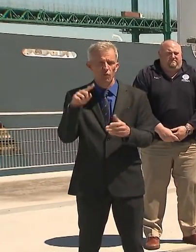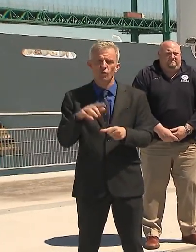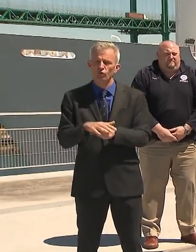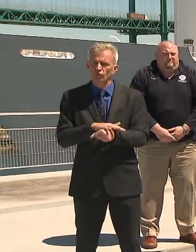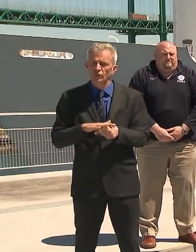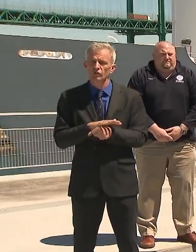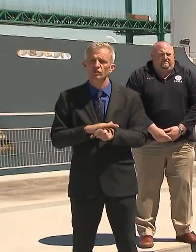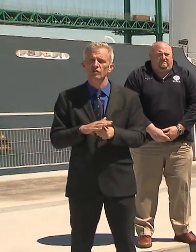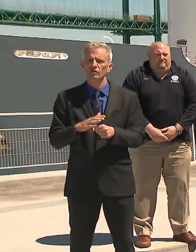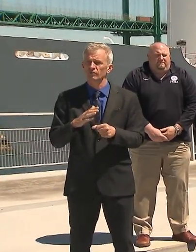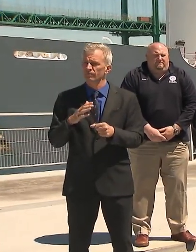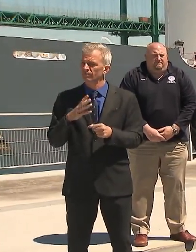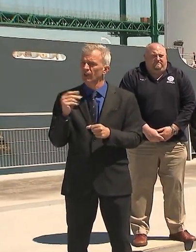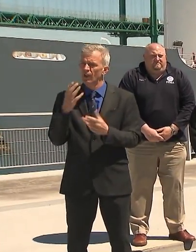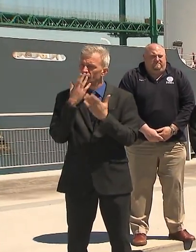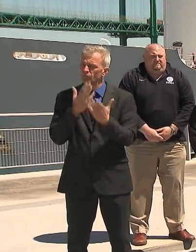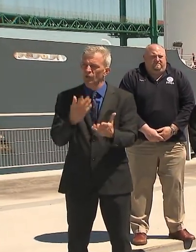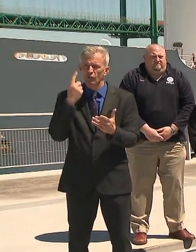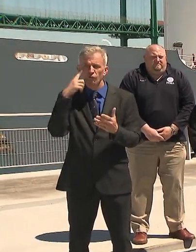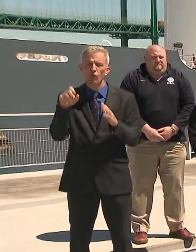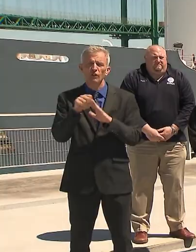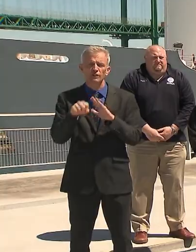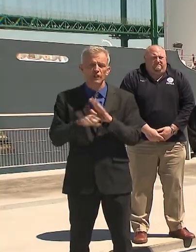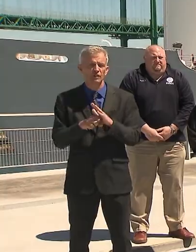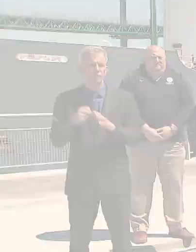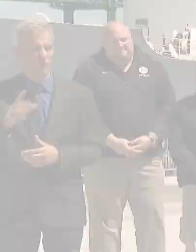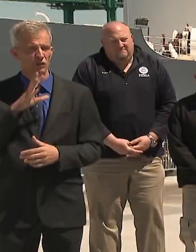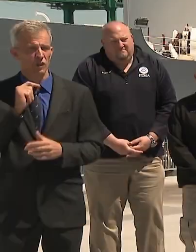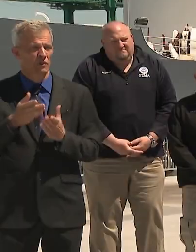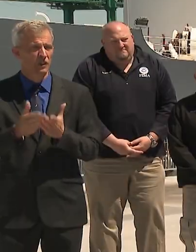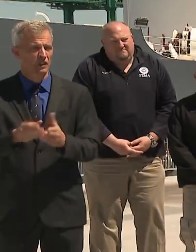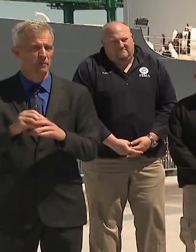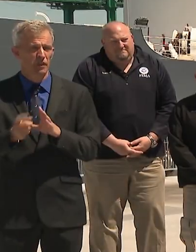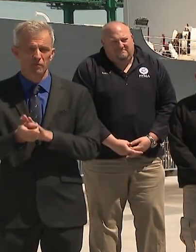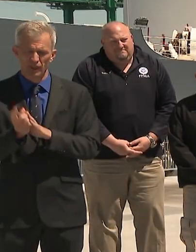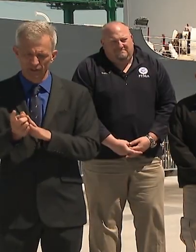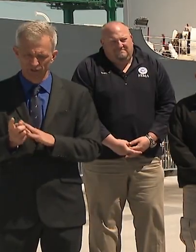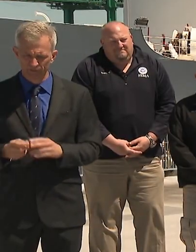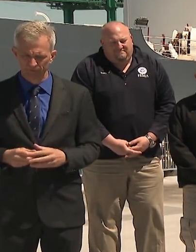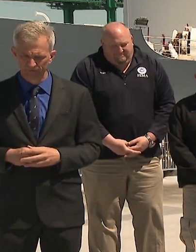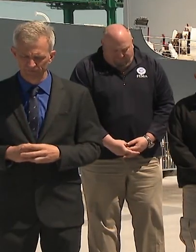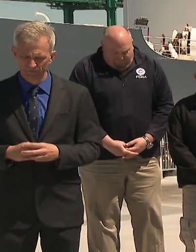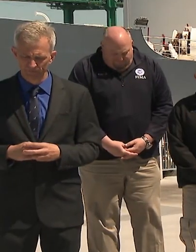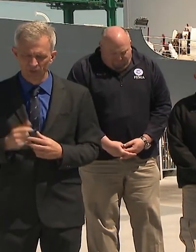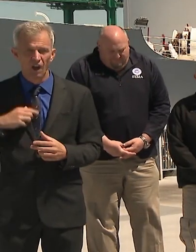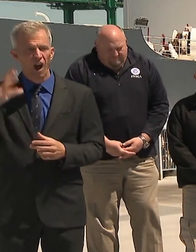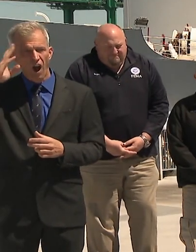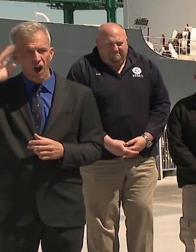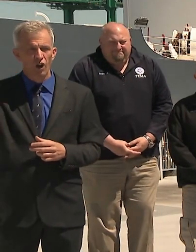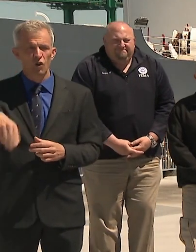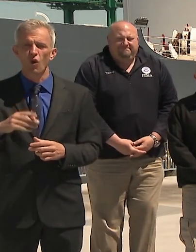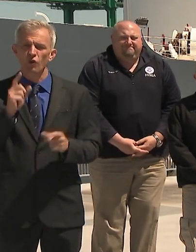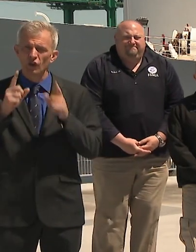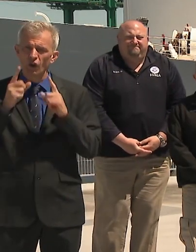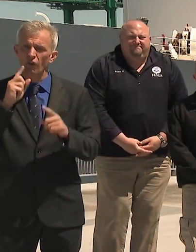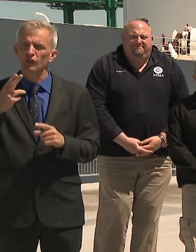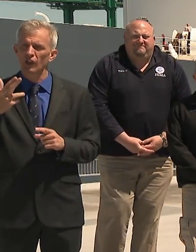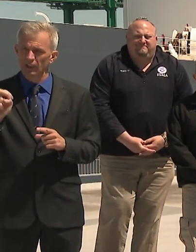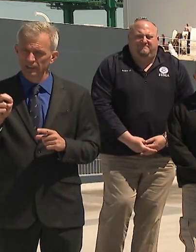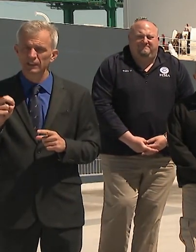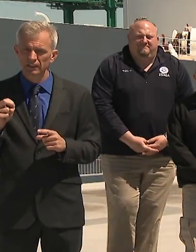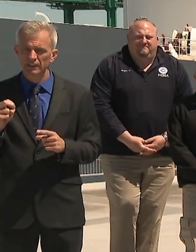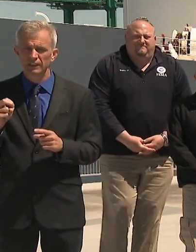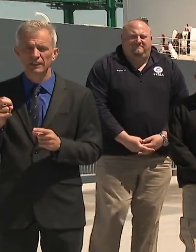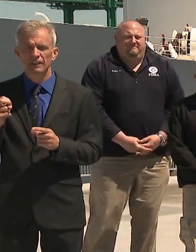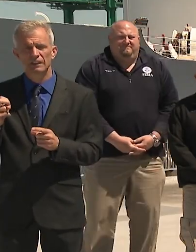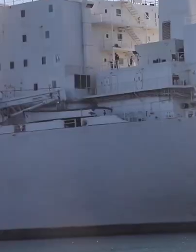on behalf of a grateful state, for sending this ship. I know the conversations he had directly with our president and vice president